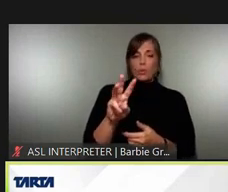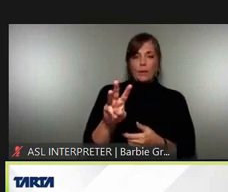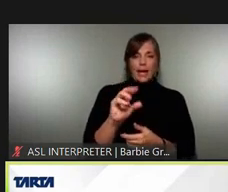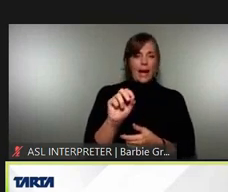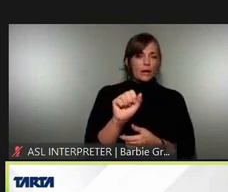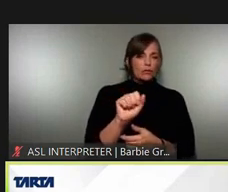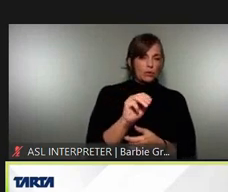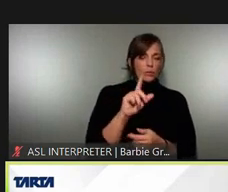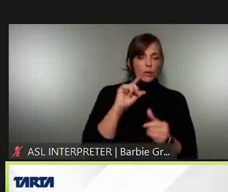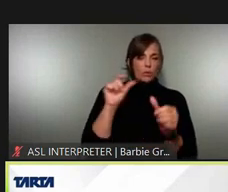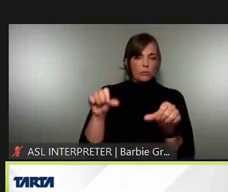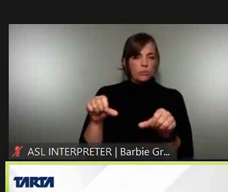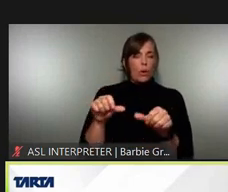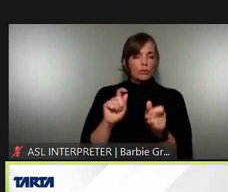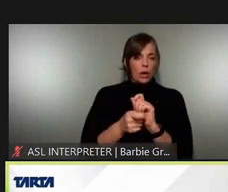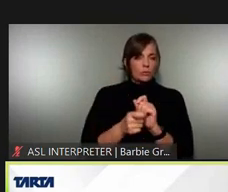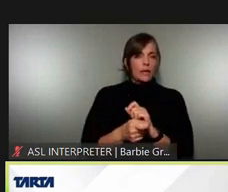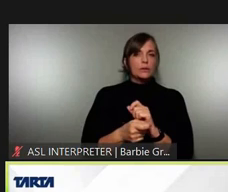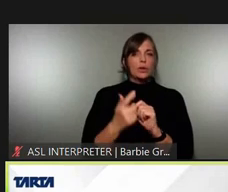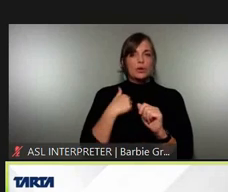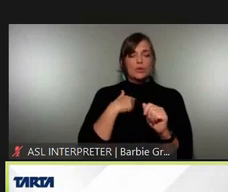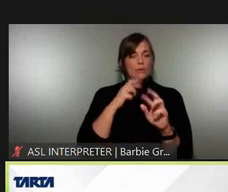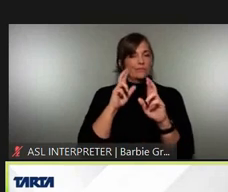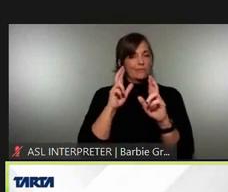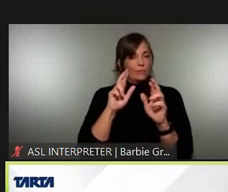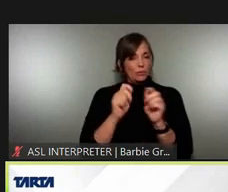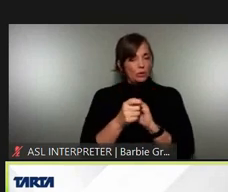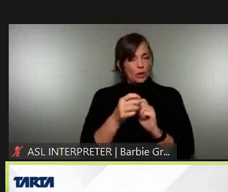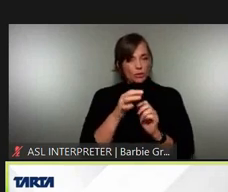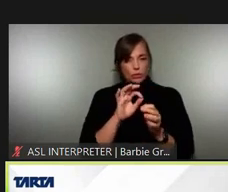media. And we are looking to roll out these changes very soon.